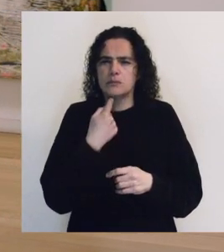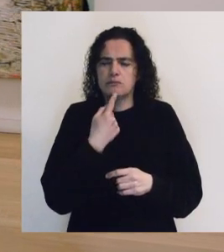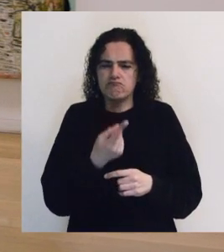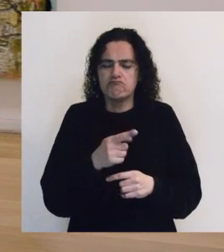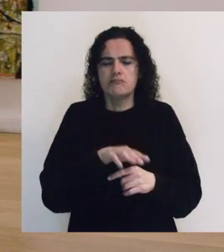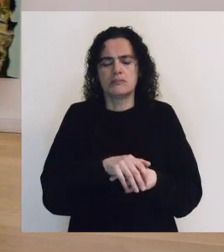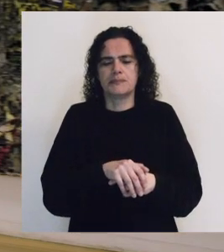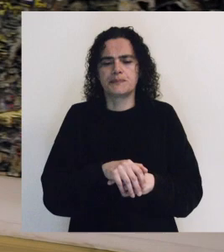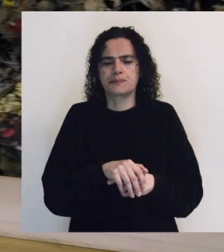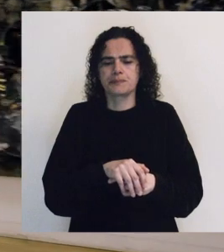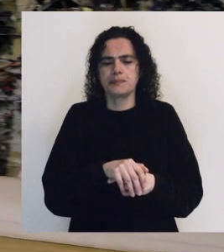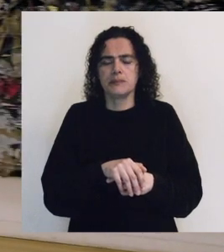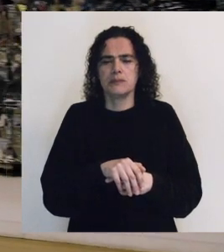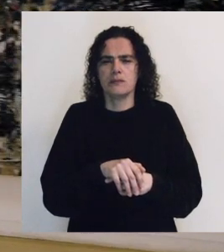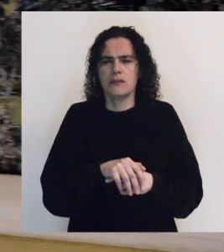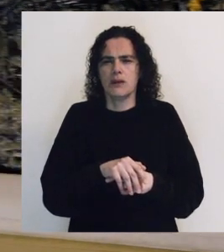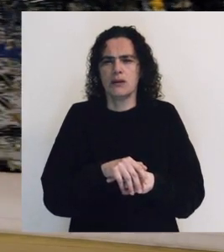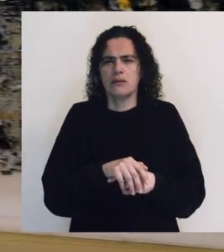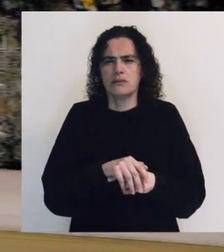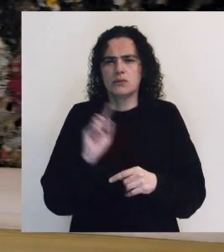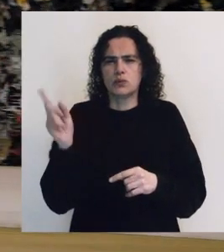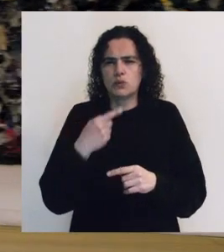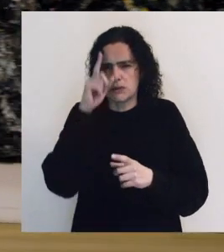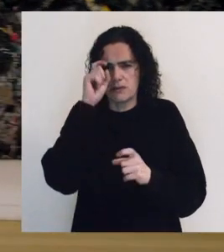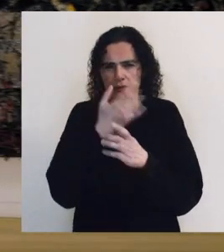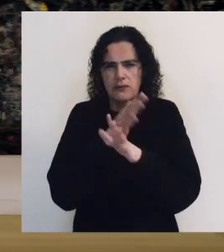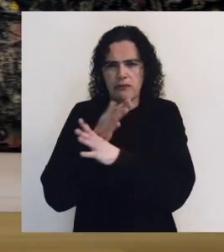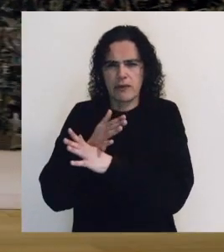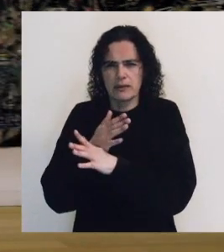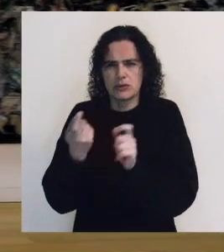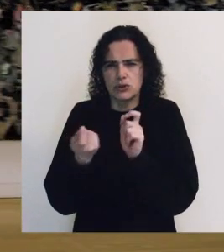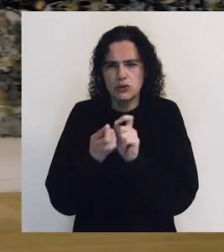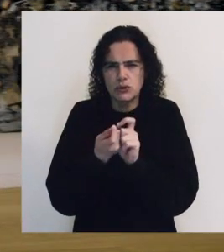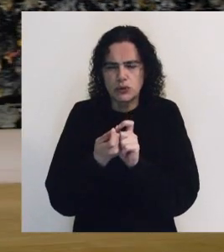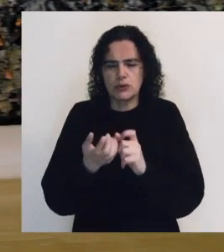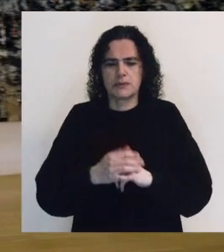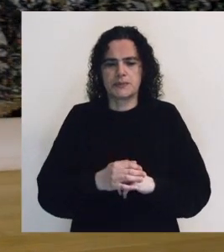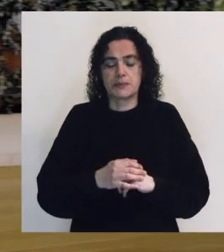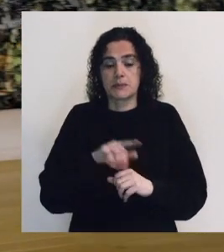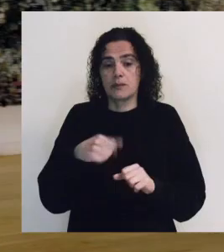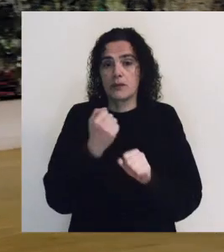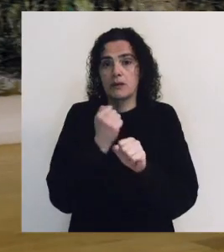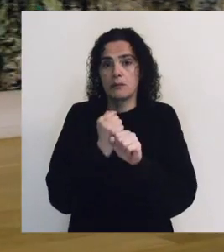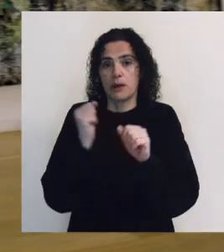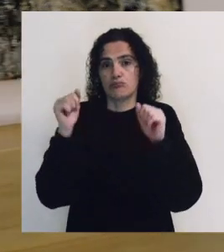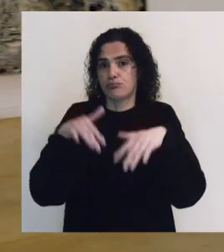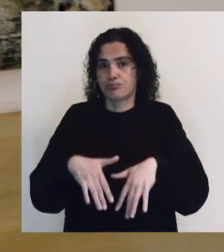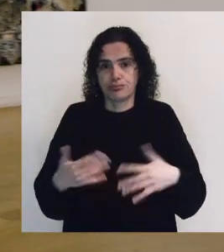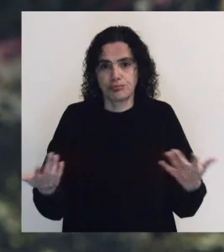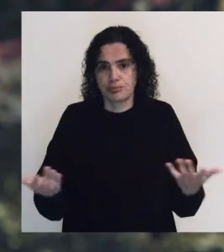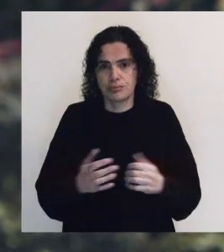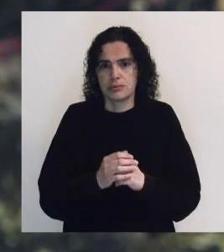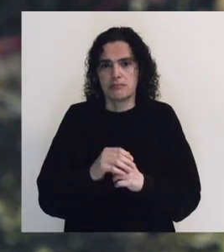could say that all hells broke loose and the work went down